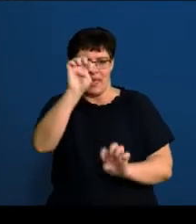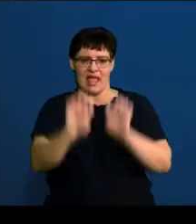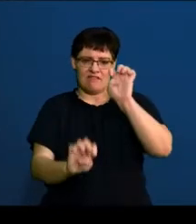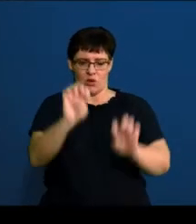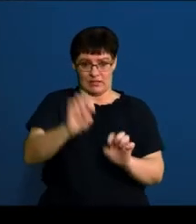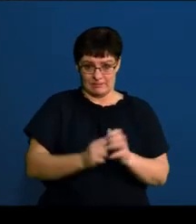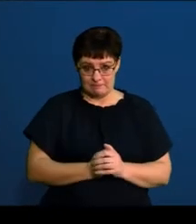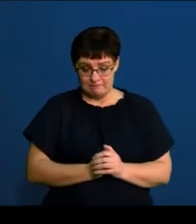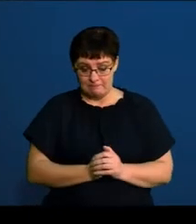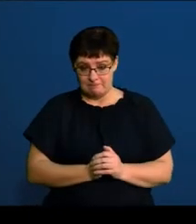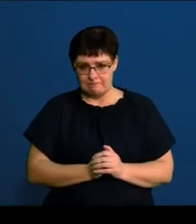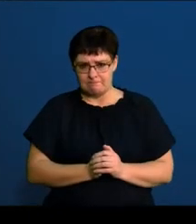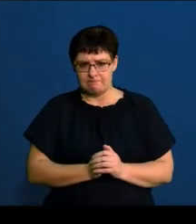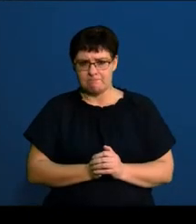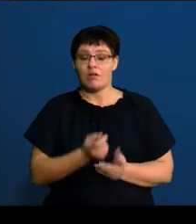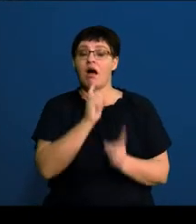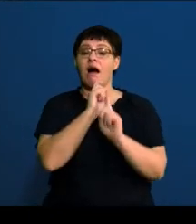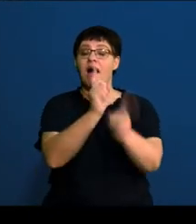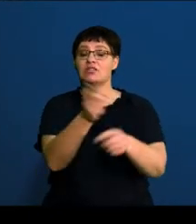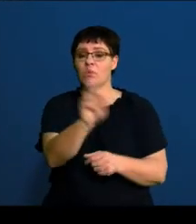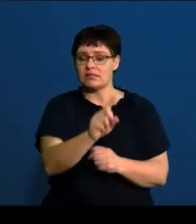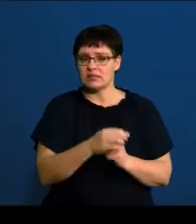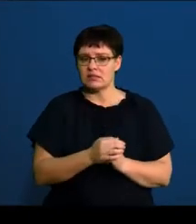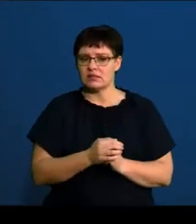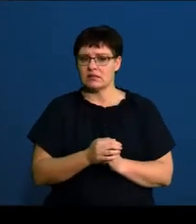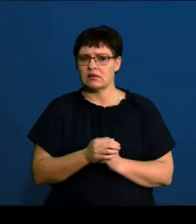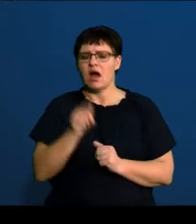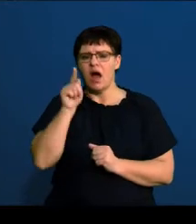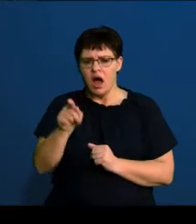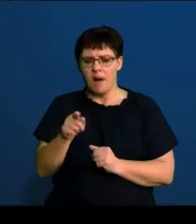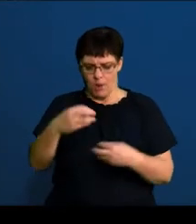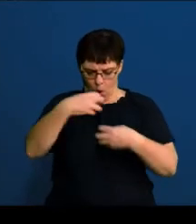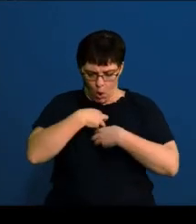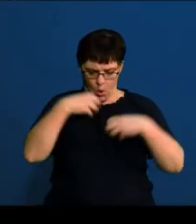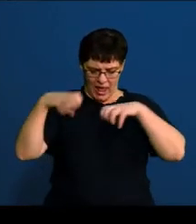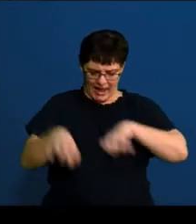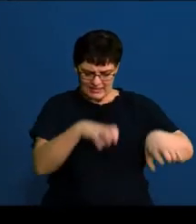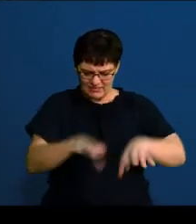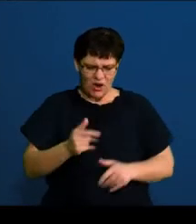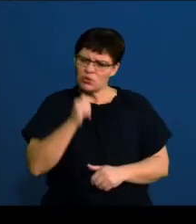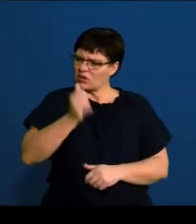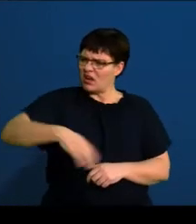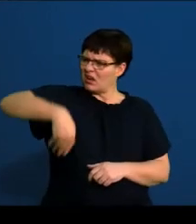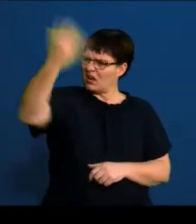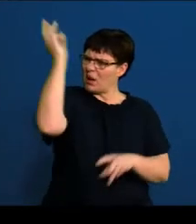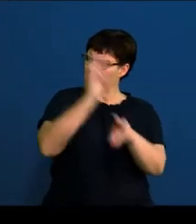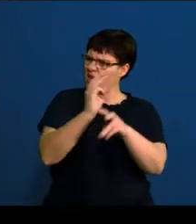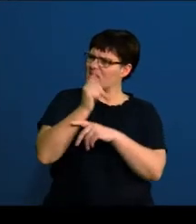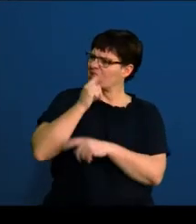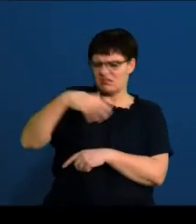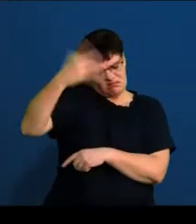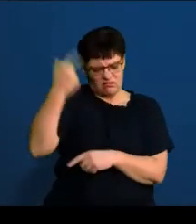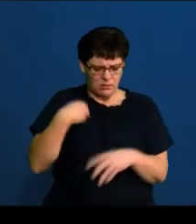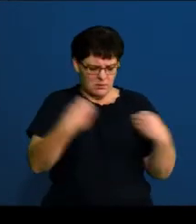it. The answers. He is too engaged in his own activities to care about what his mother is saying,